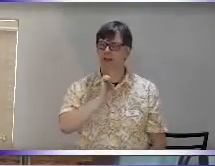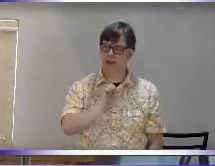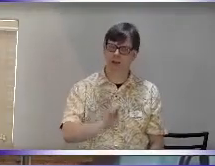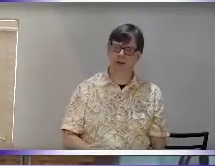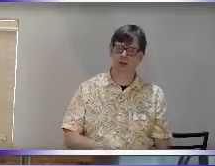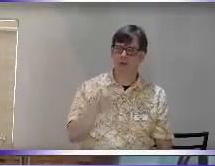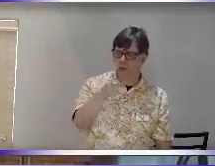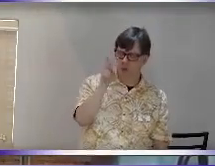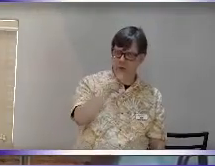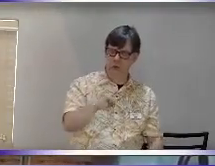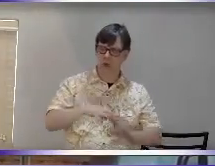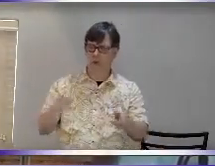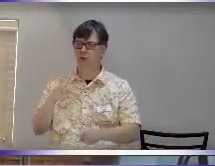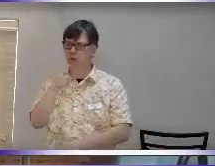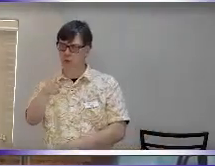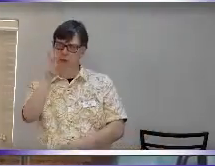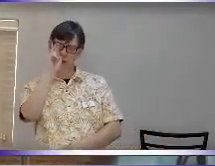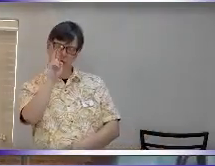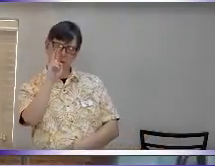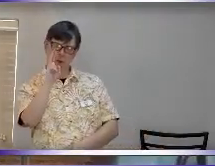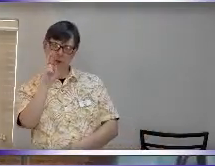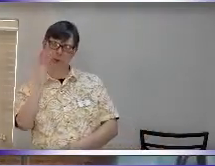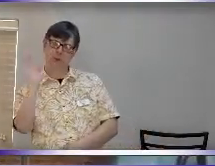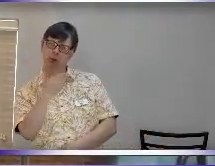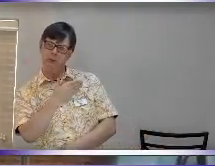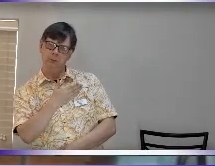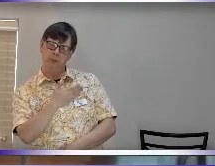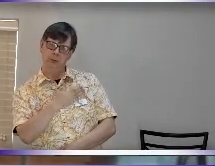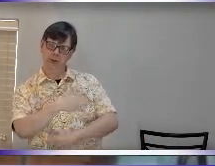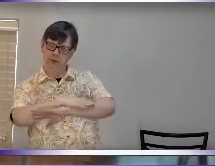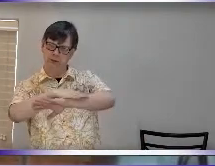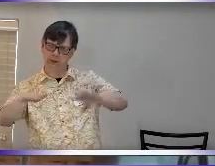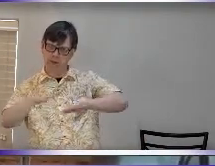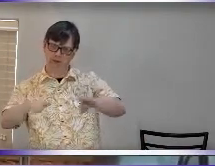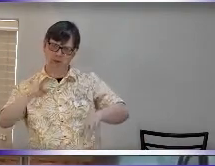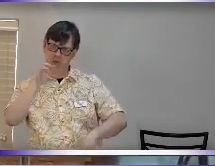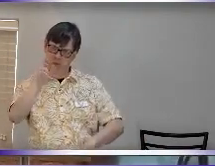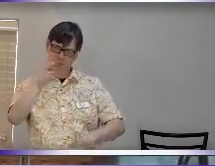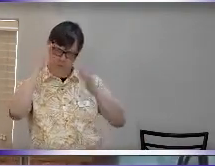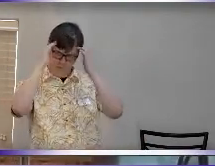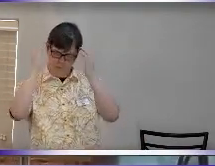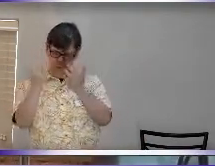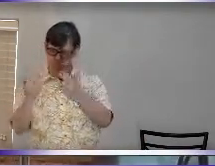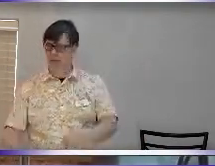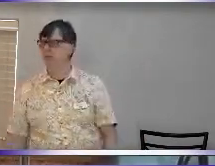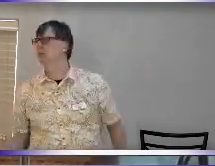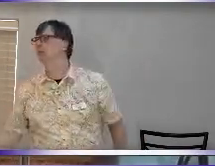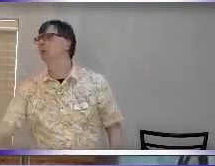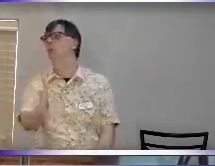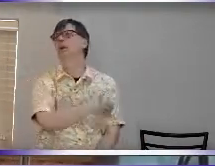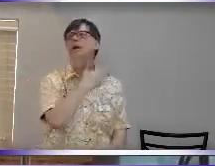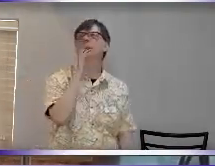your perspective, I say you are, but not from your perspective. And this we